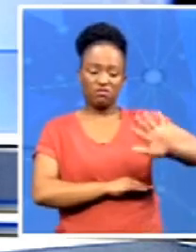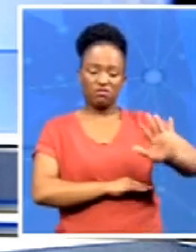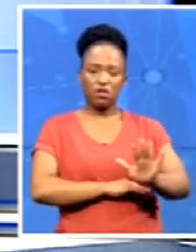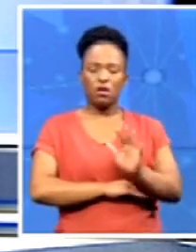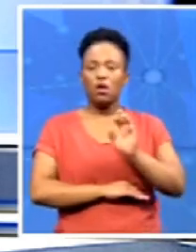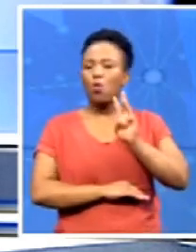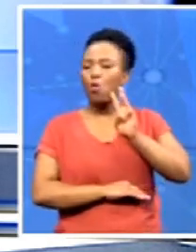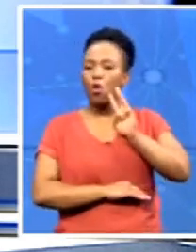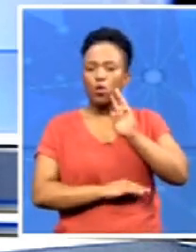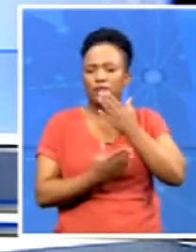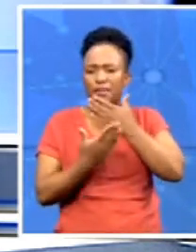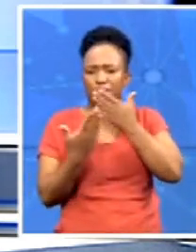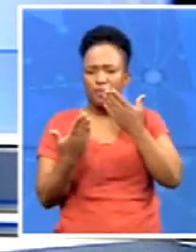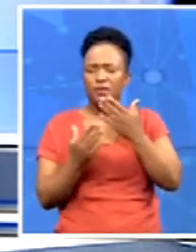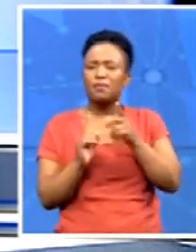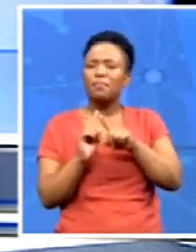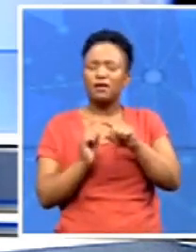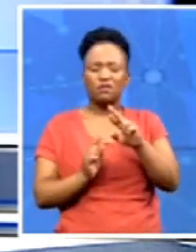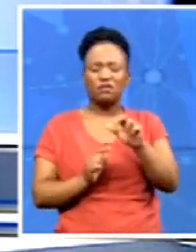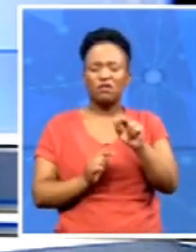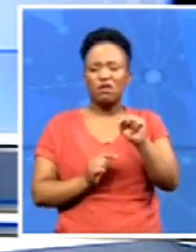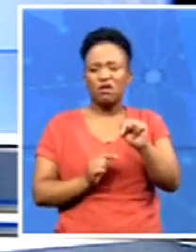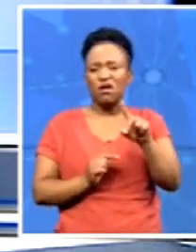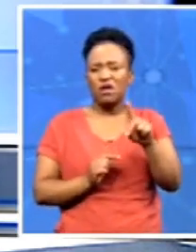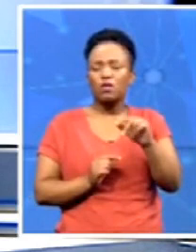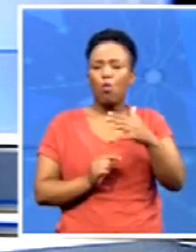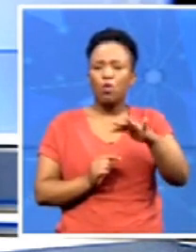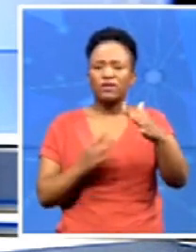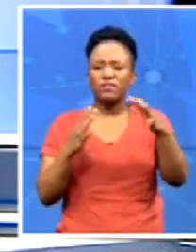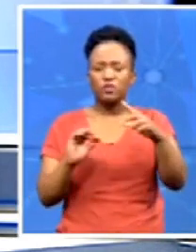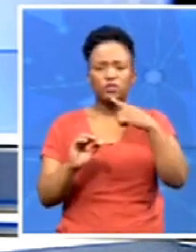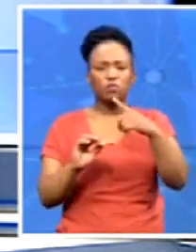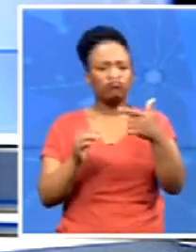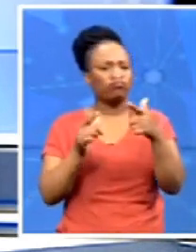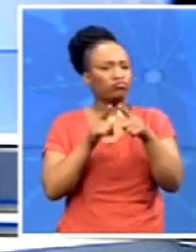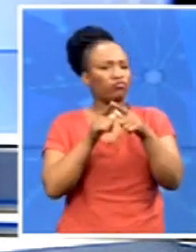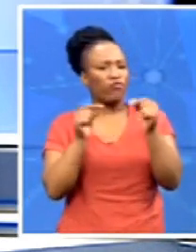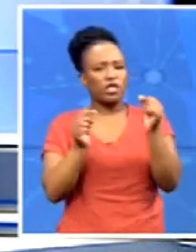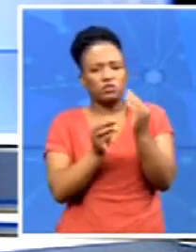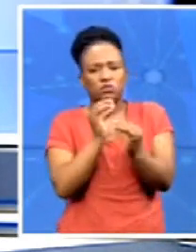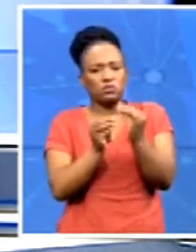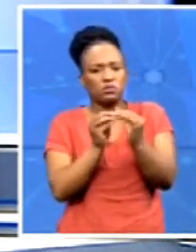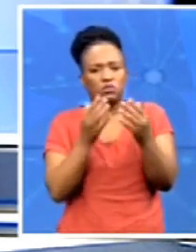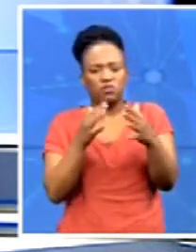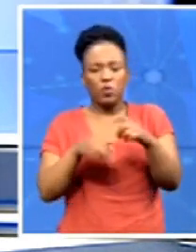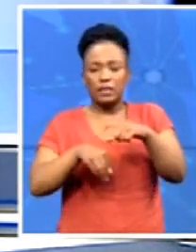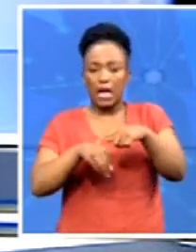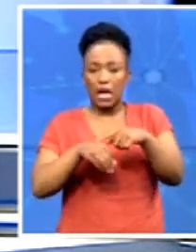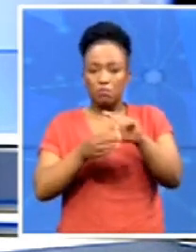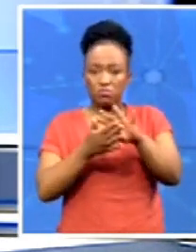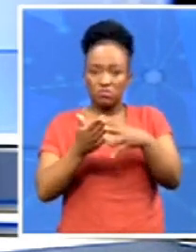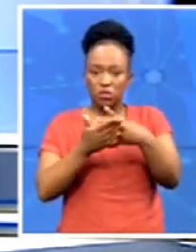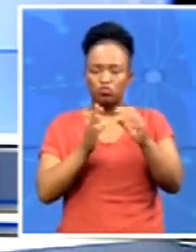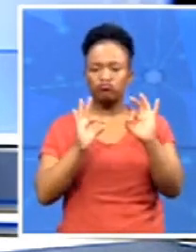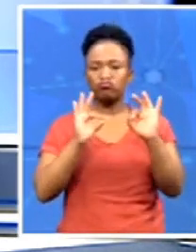that it successfully completed maintenance work on pipelines ahead of schedule. SABC News reporter Chriselda Lewis joins us live now. A very